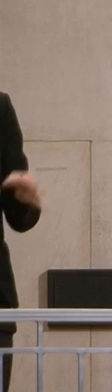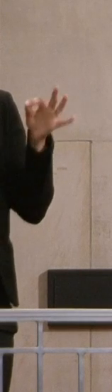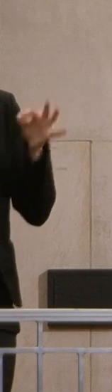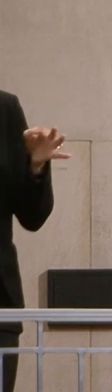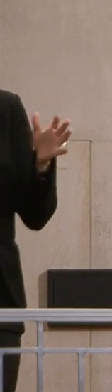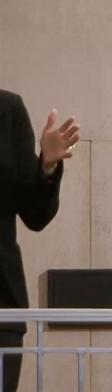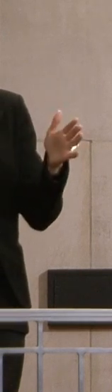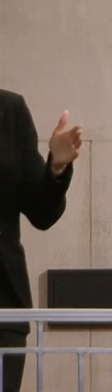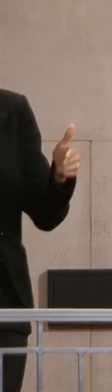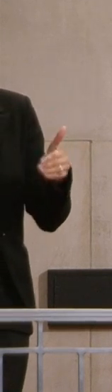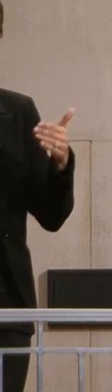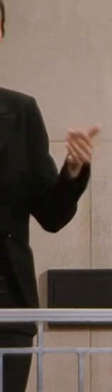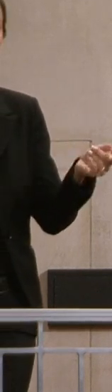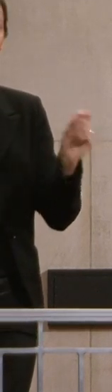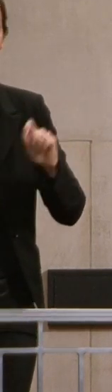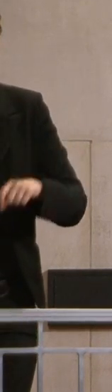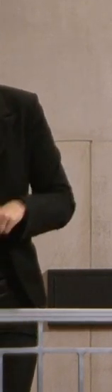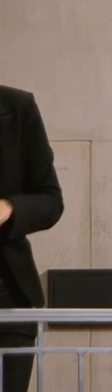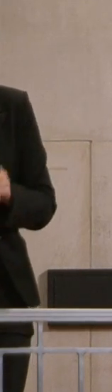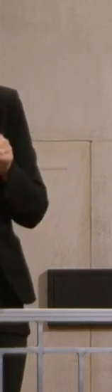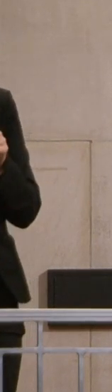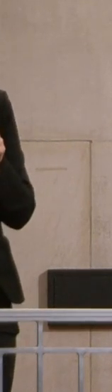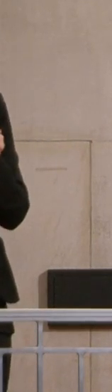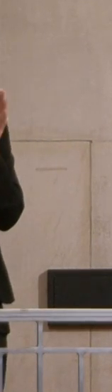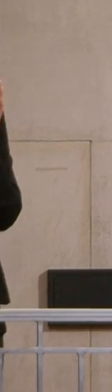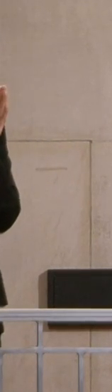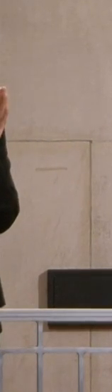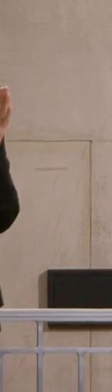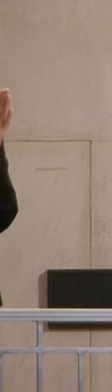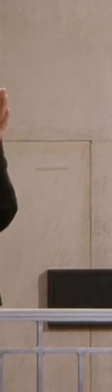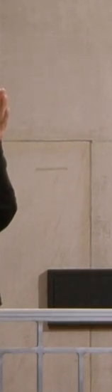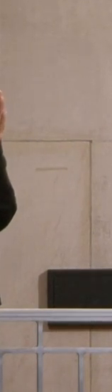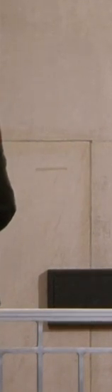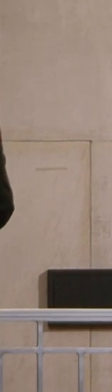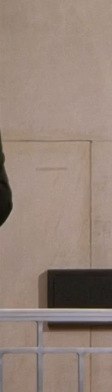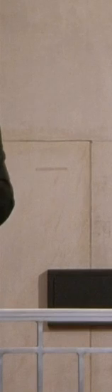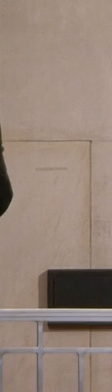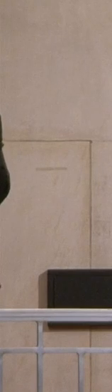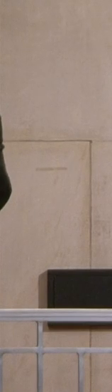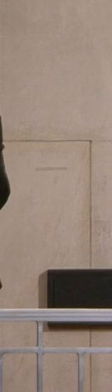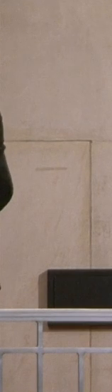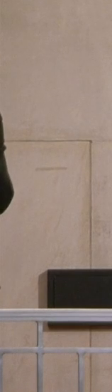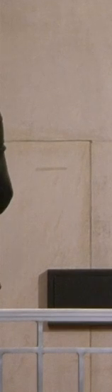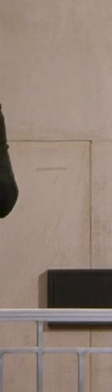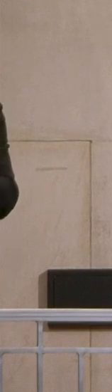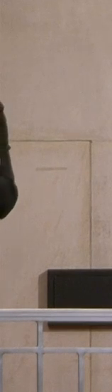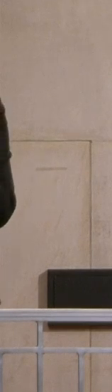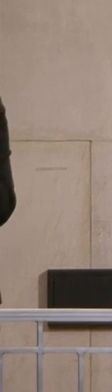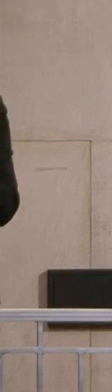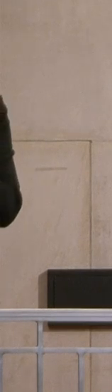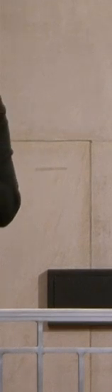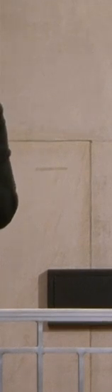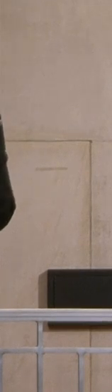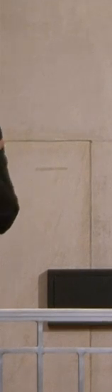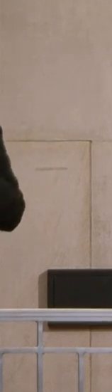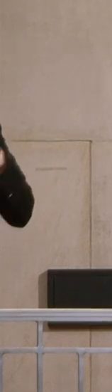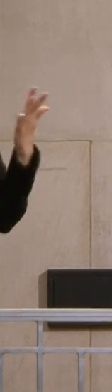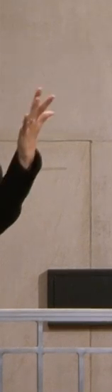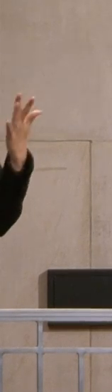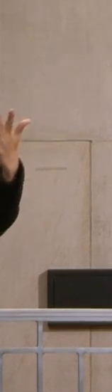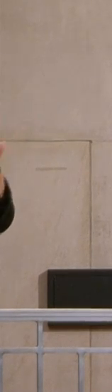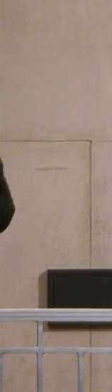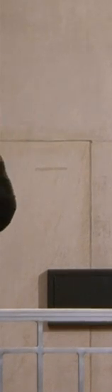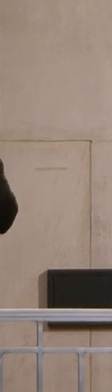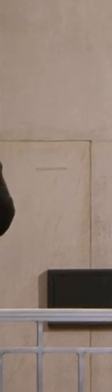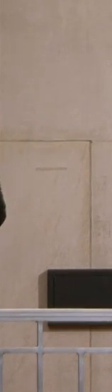around and first acknowledge and then slowly, you know, correct those exclusions. It is just thrilling to be living at a time